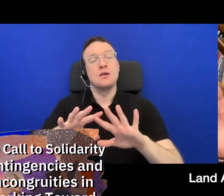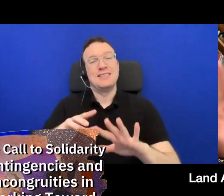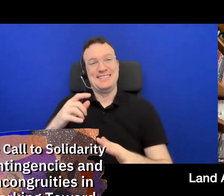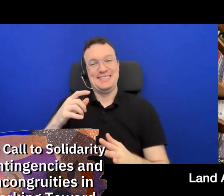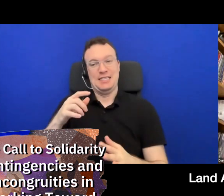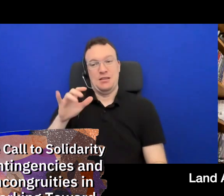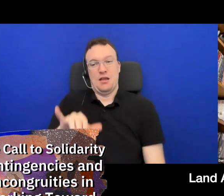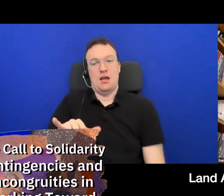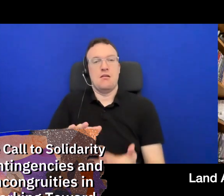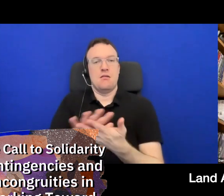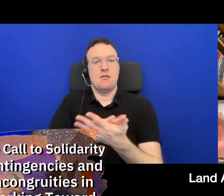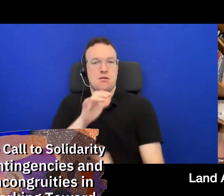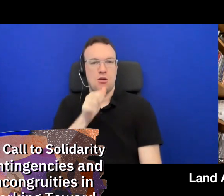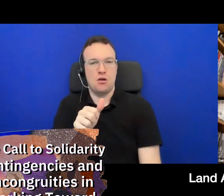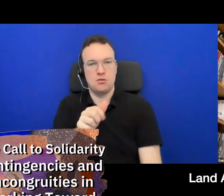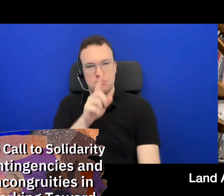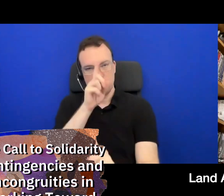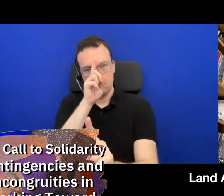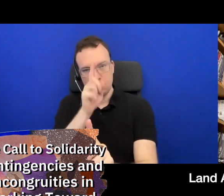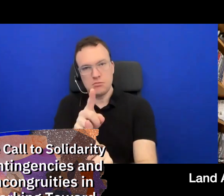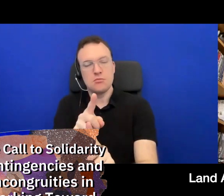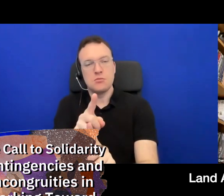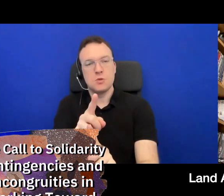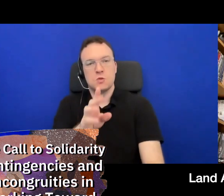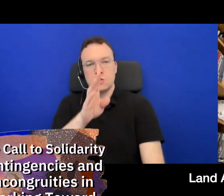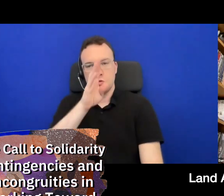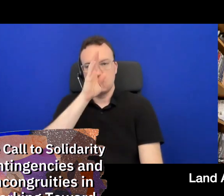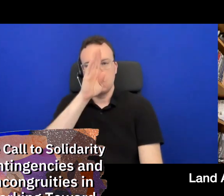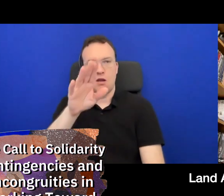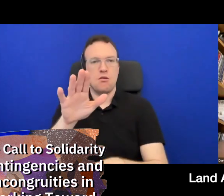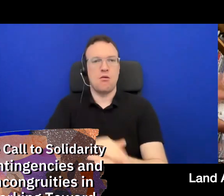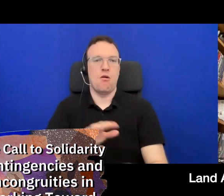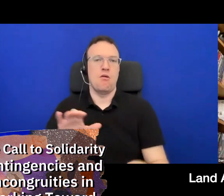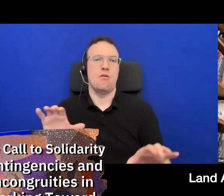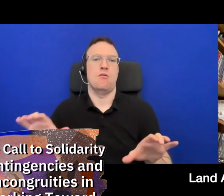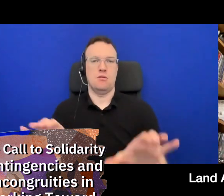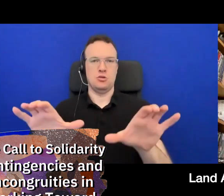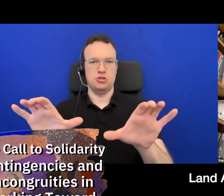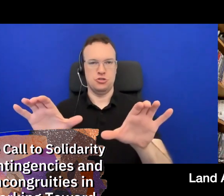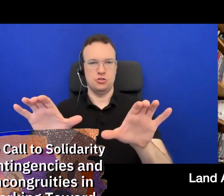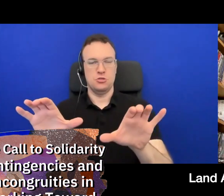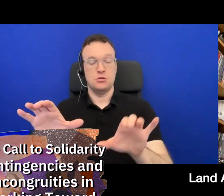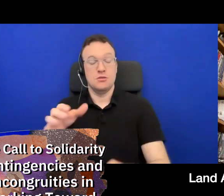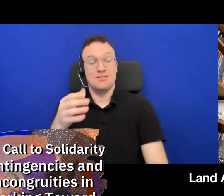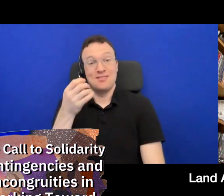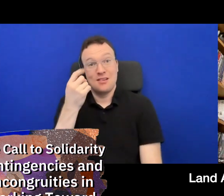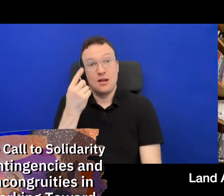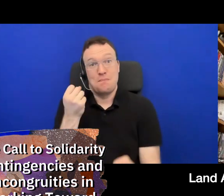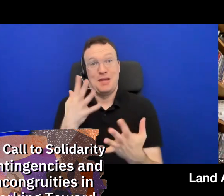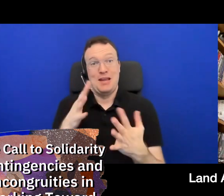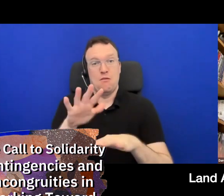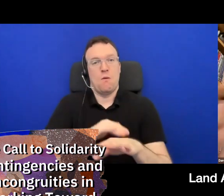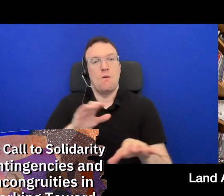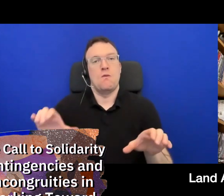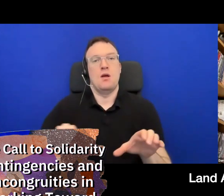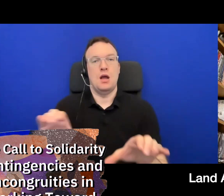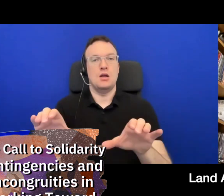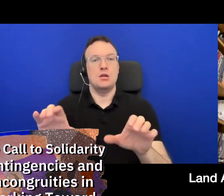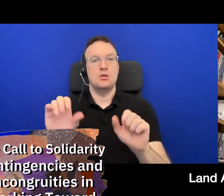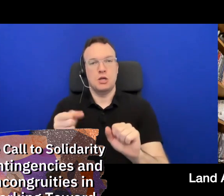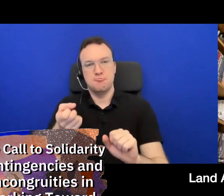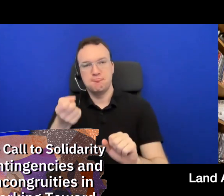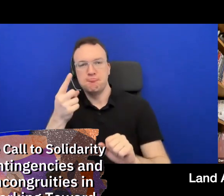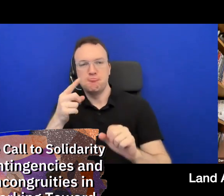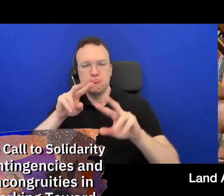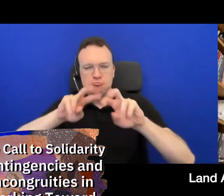It's intentional and it's a direct call to action. Now, there are many calls to action that can be read from the land